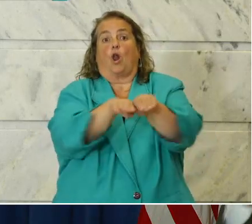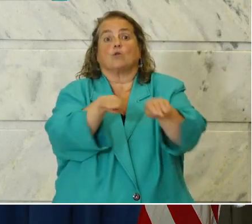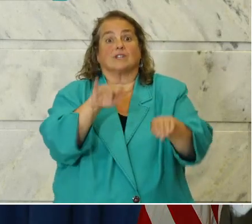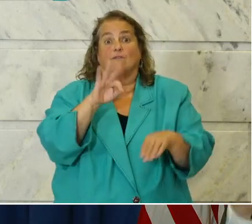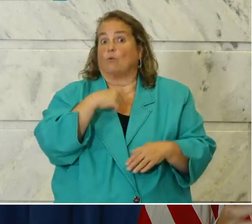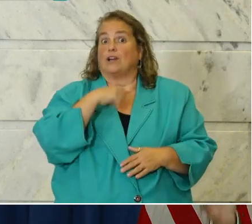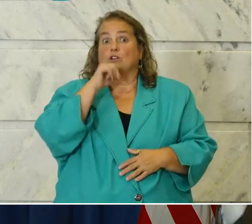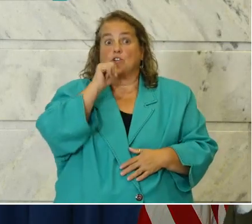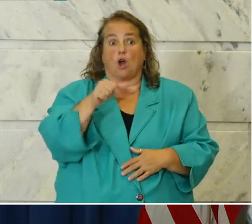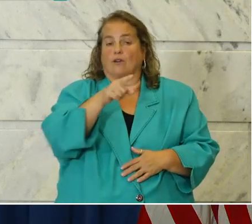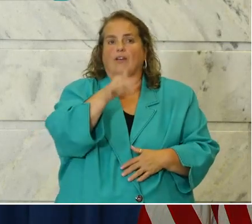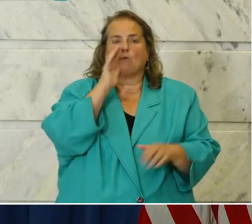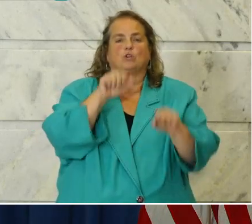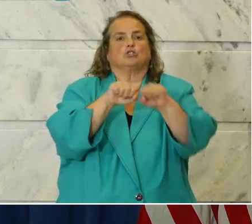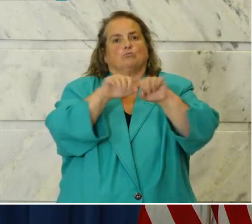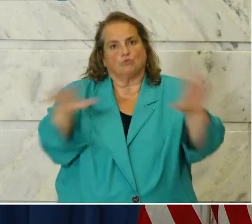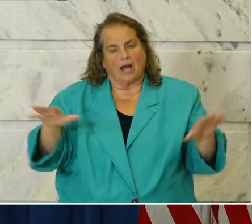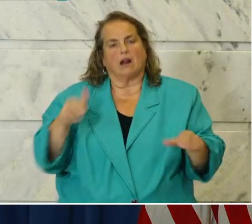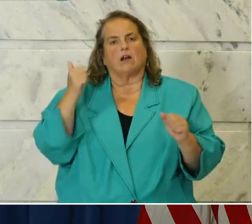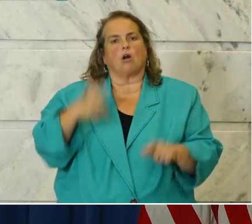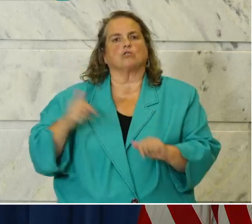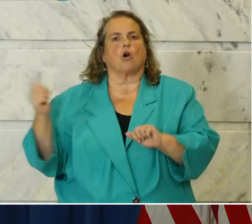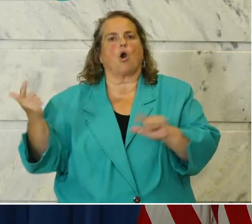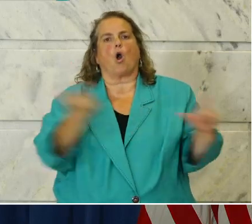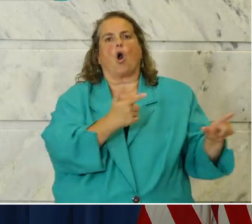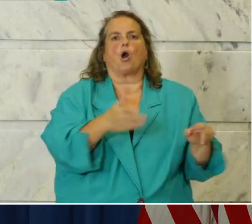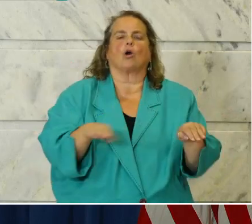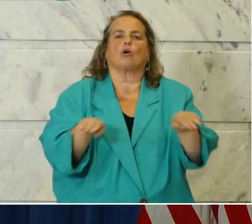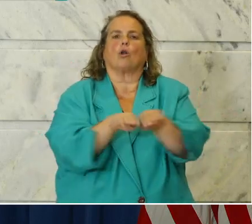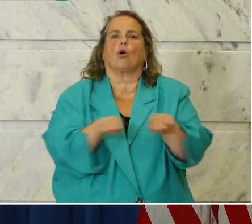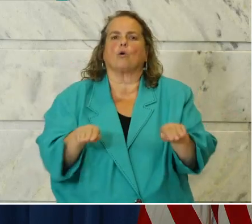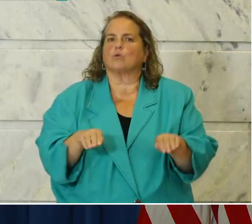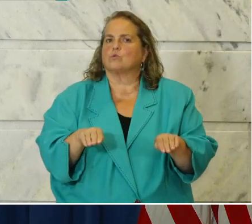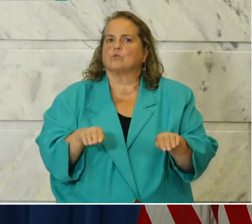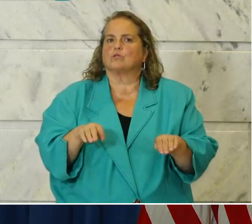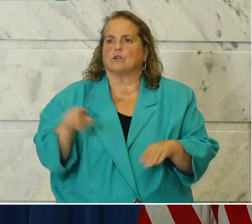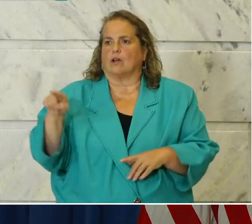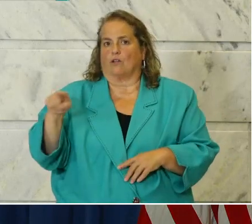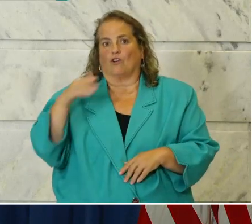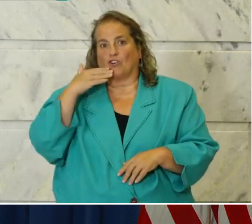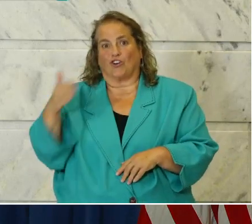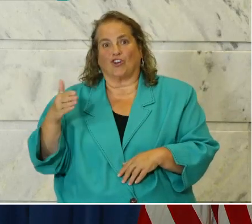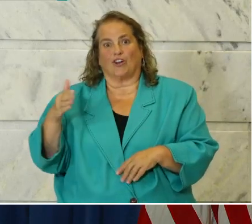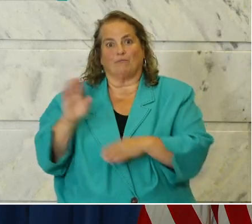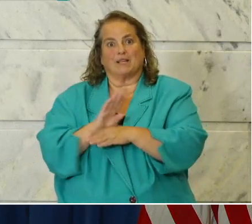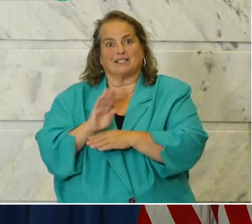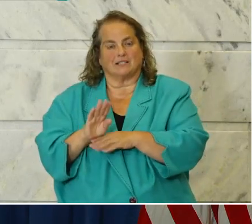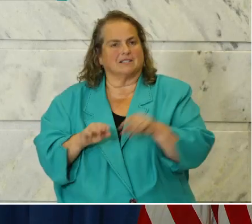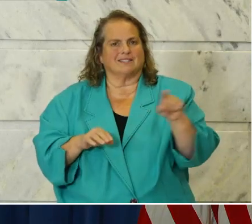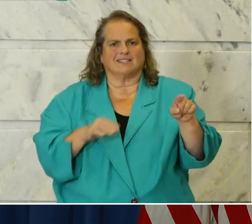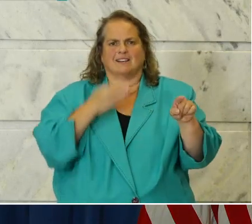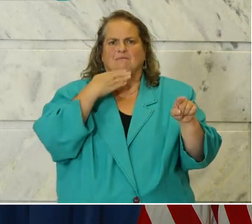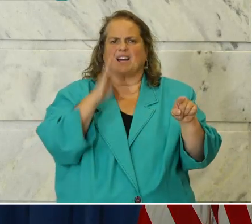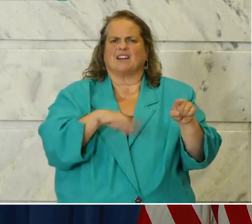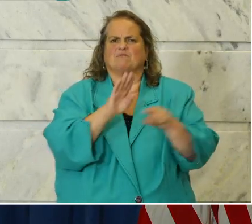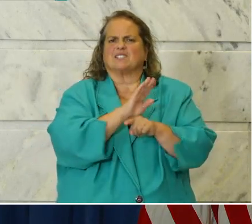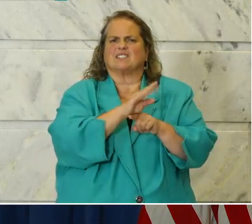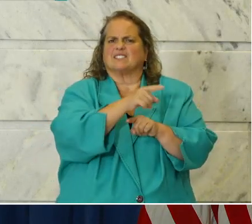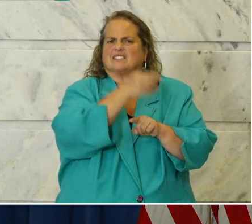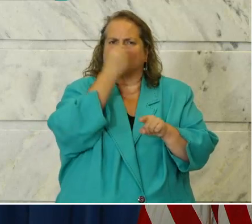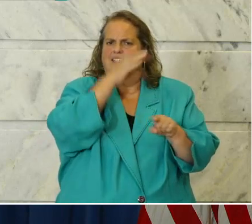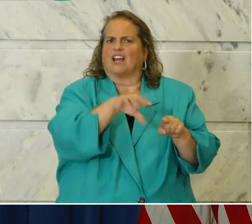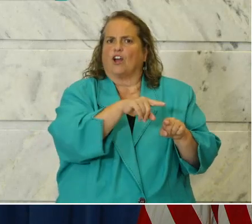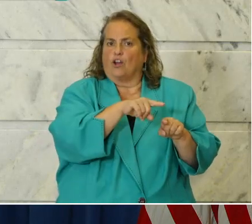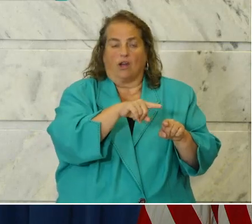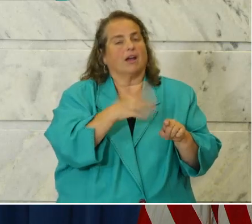they do. The virus will potentially spread, and then that could impact the good actors. And so I would say on our side, that's something we need to do. I would